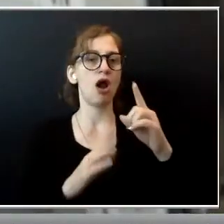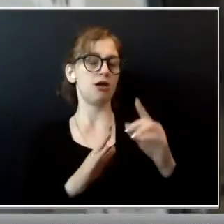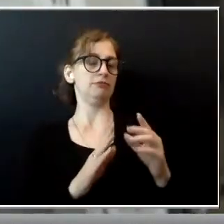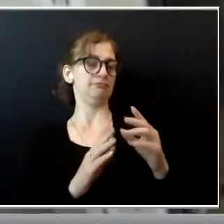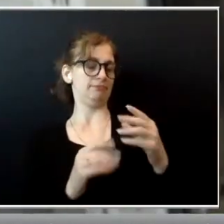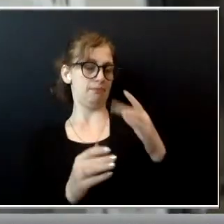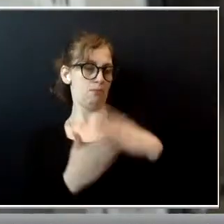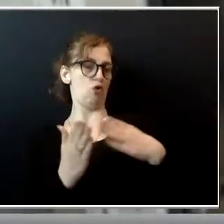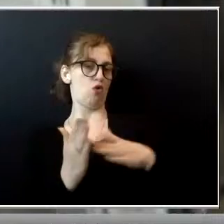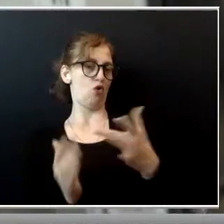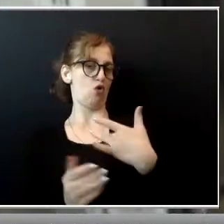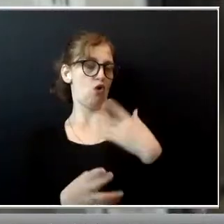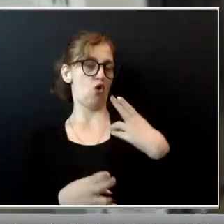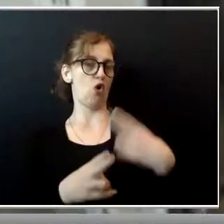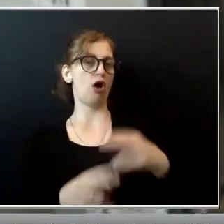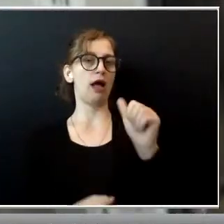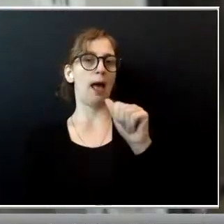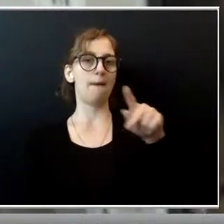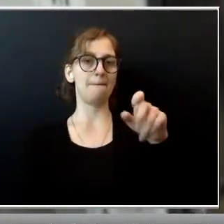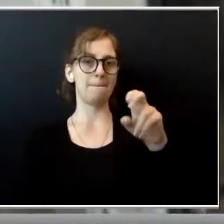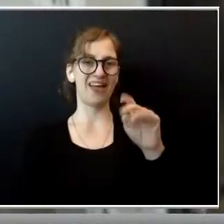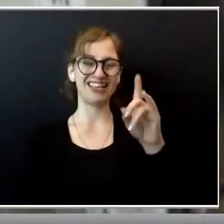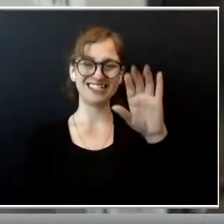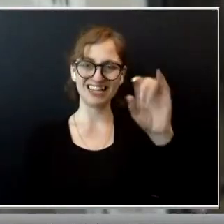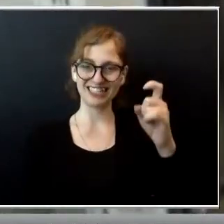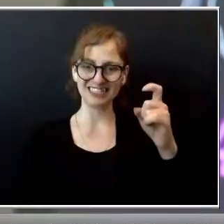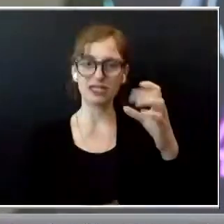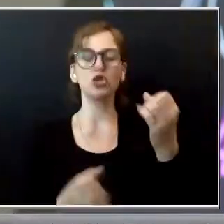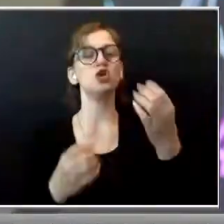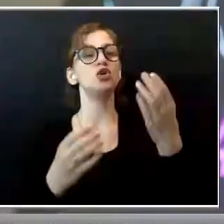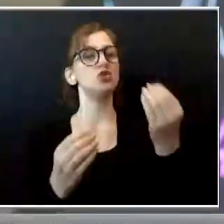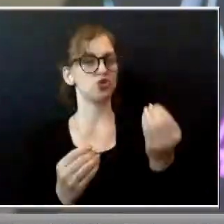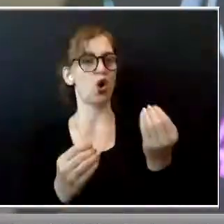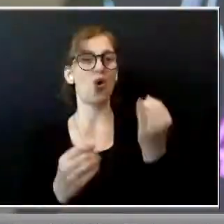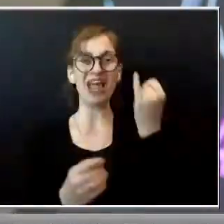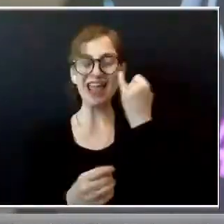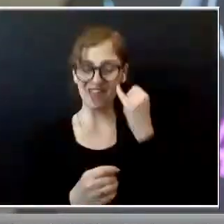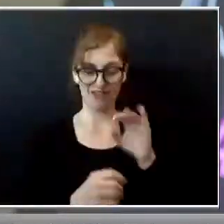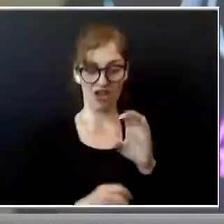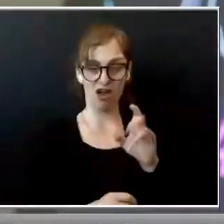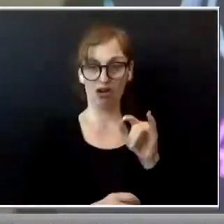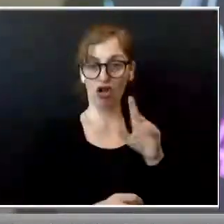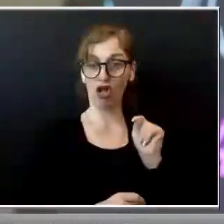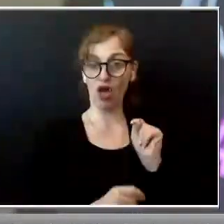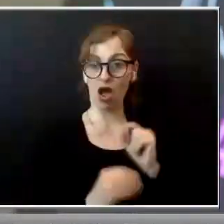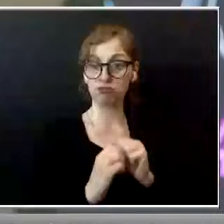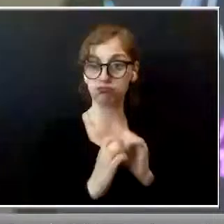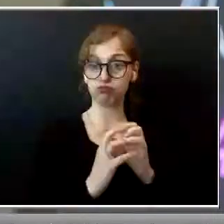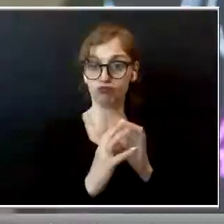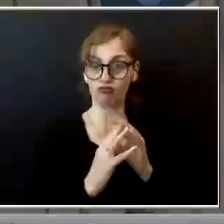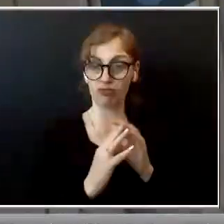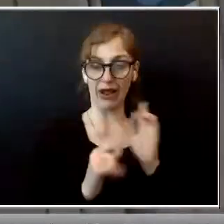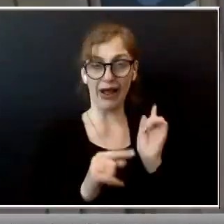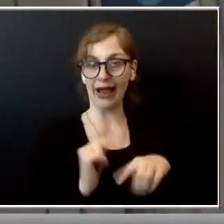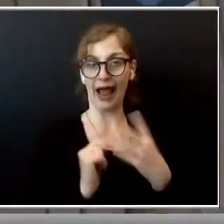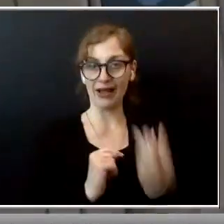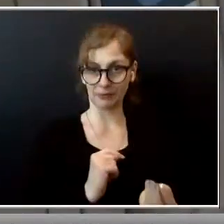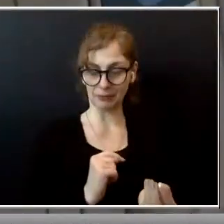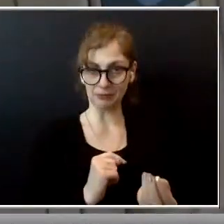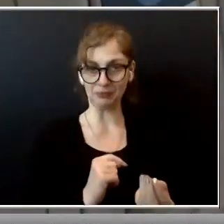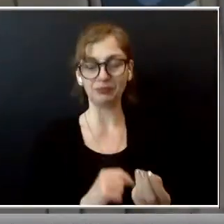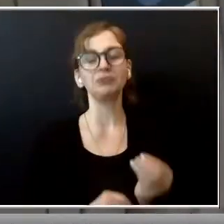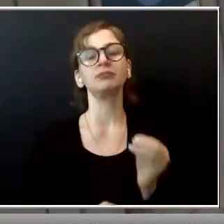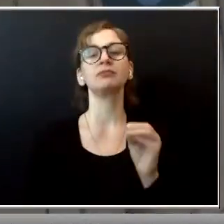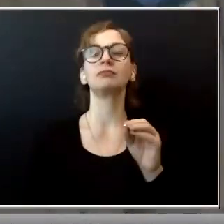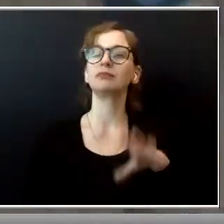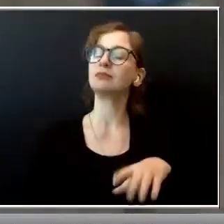had multiple heart surgeries, including a quintuple bypass, valve replacements, and he has a pacemaker. But he also